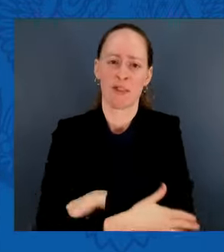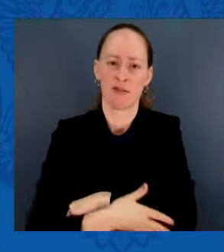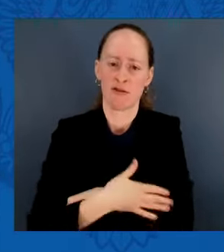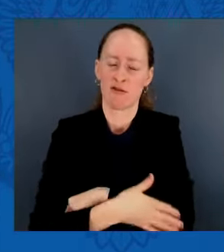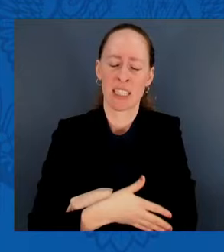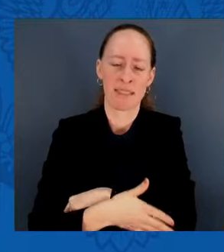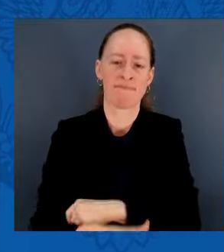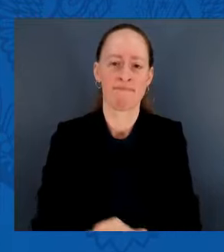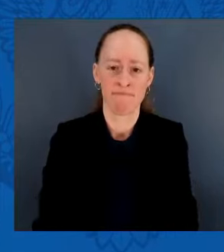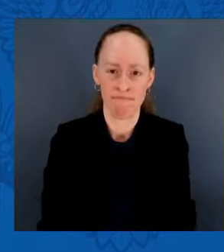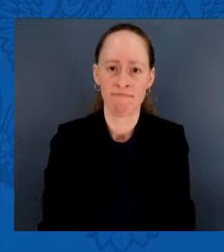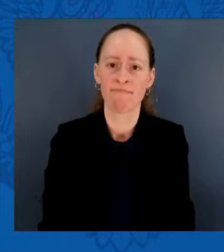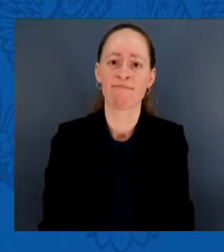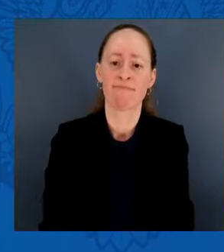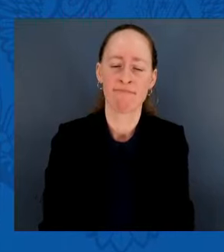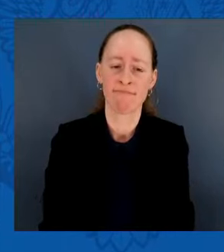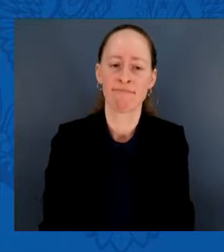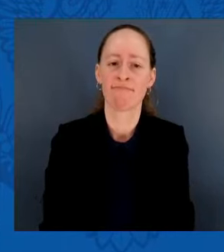And I say this